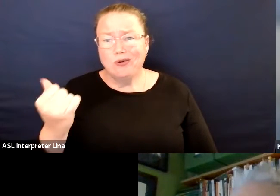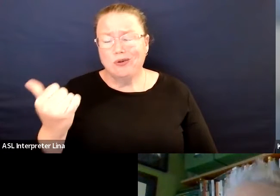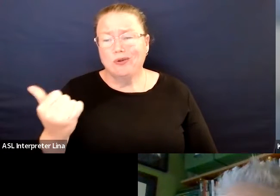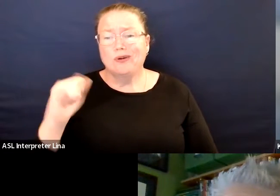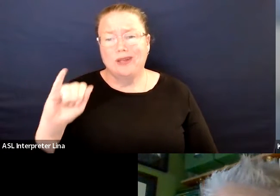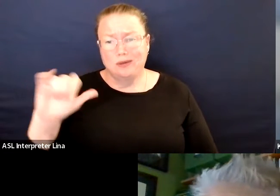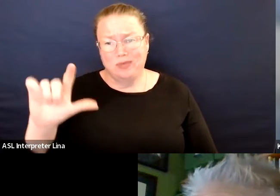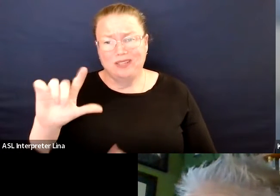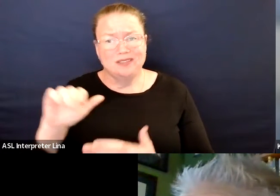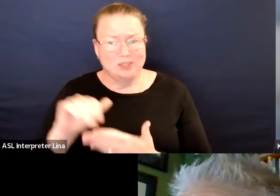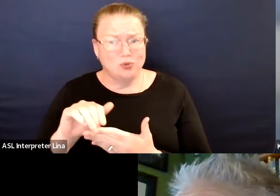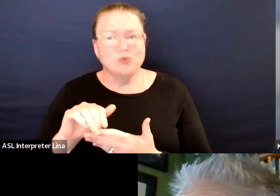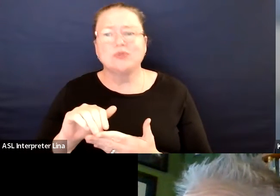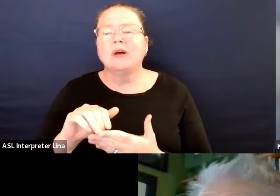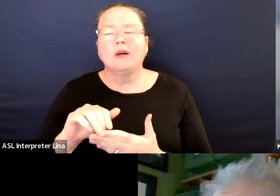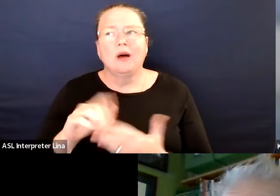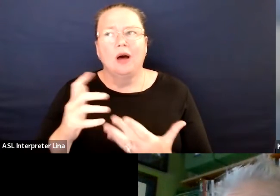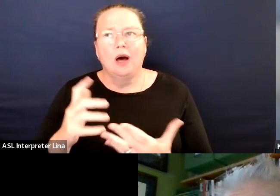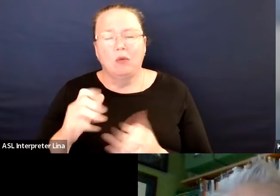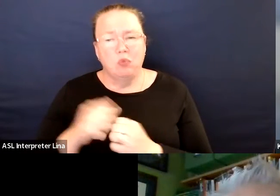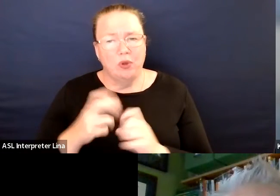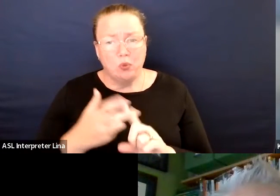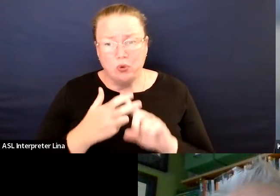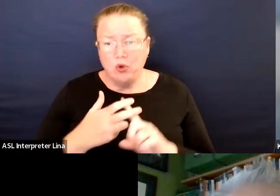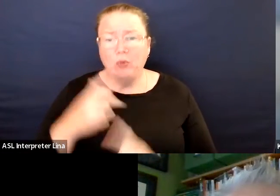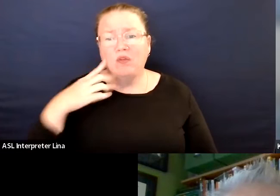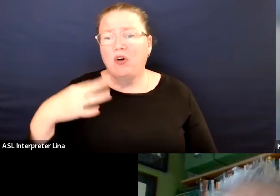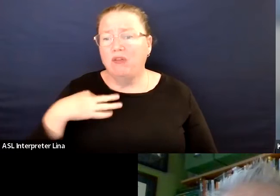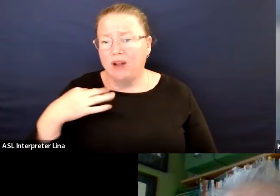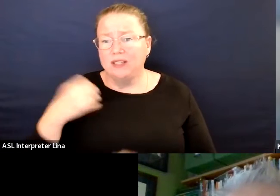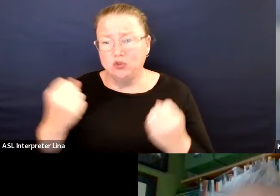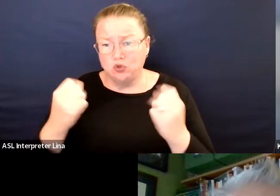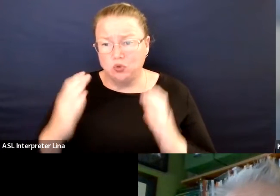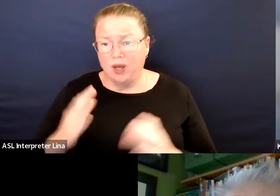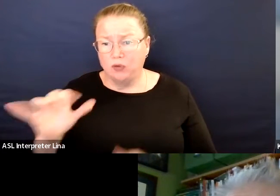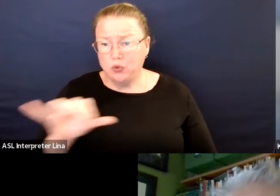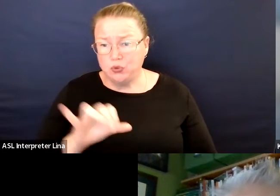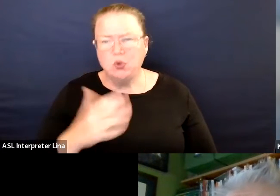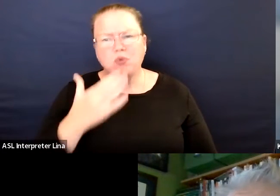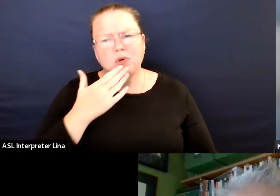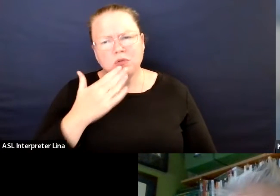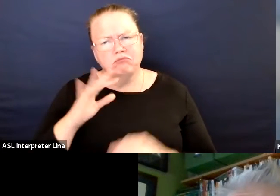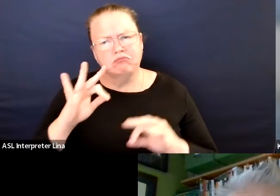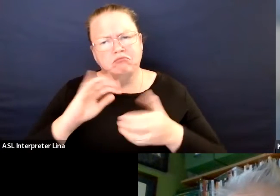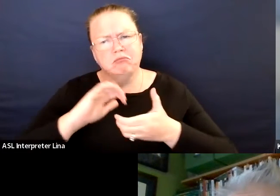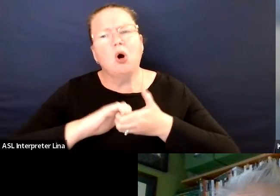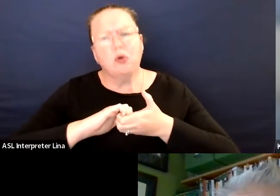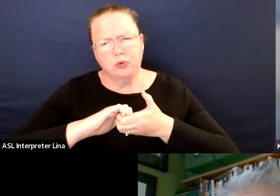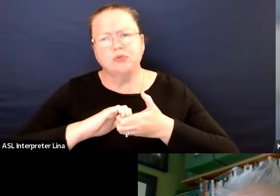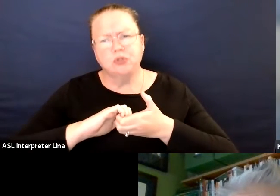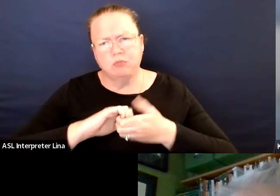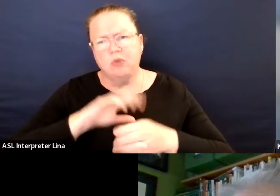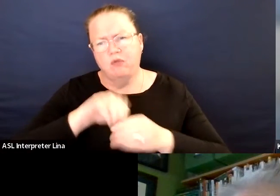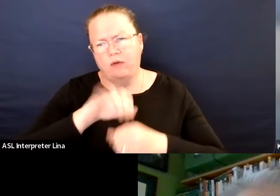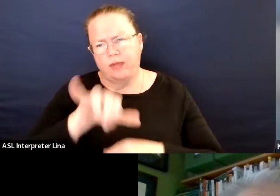as well when it comes to doing recruitment for our volunteer drivers as well. So we have a great partnership when it comes to that.